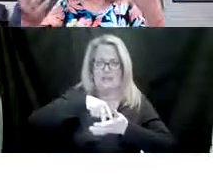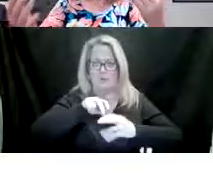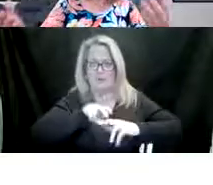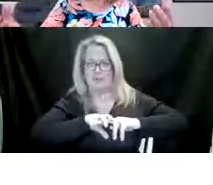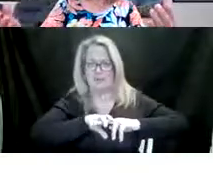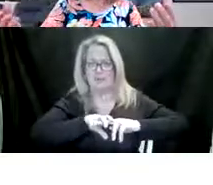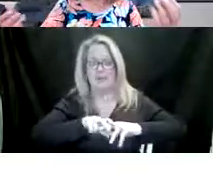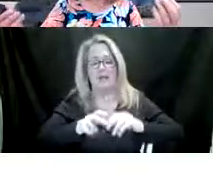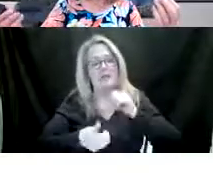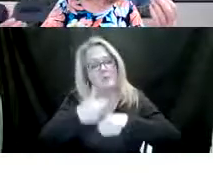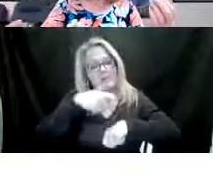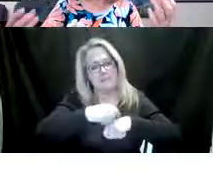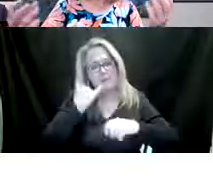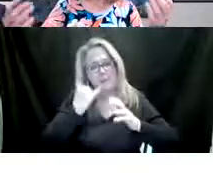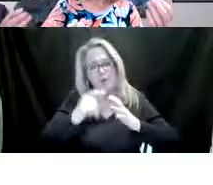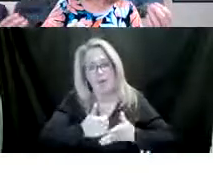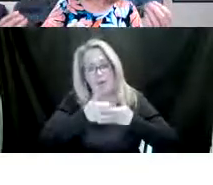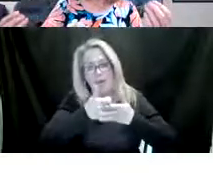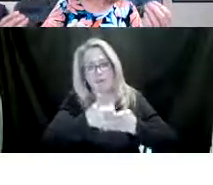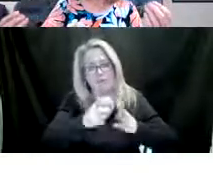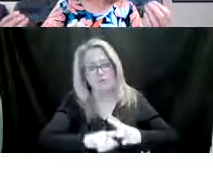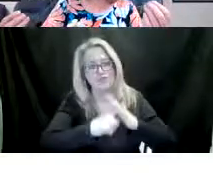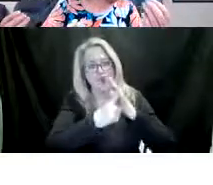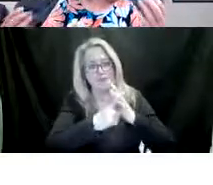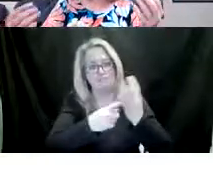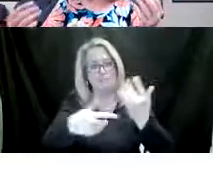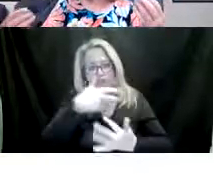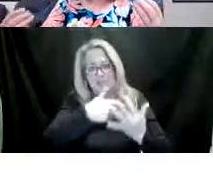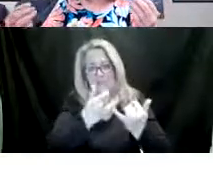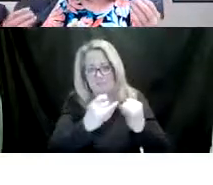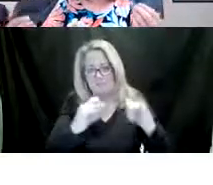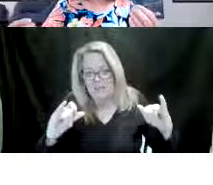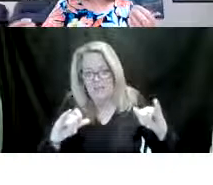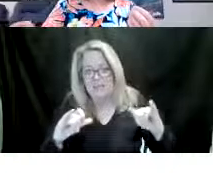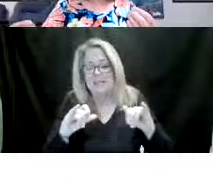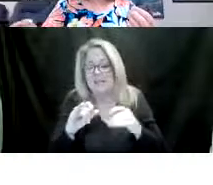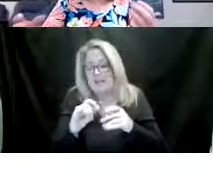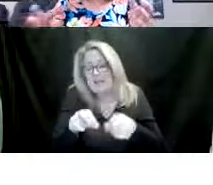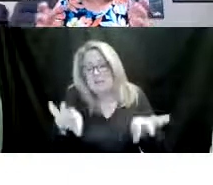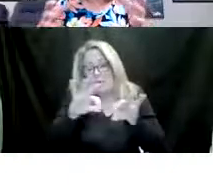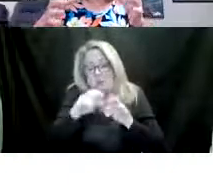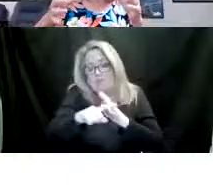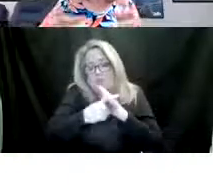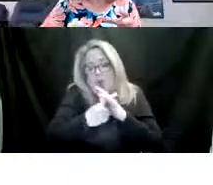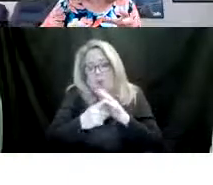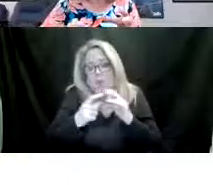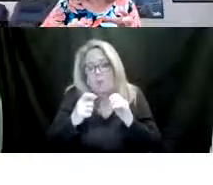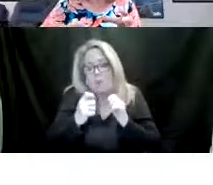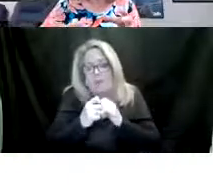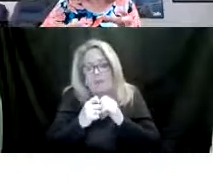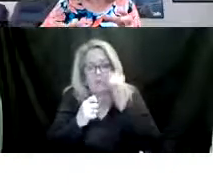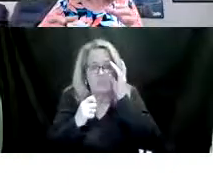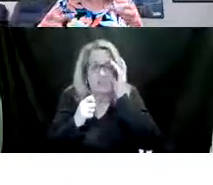if you are helping a child to start interacting independently with something, it is really important to start out with pretty